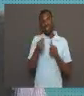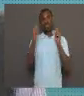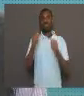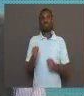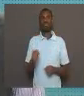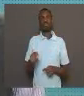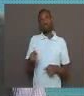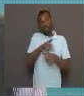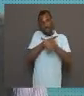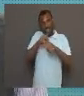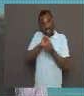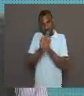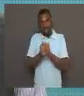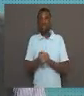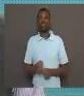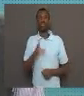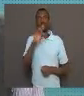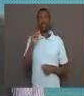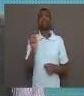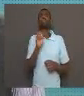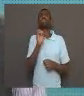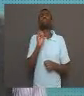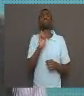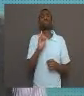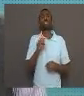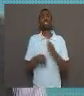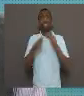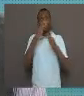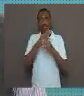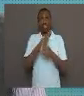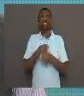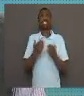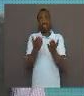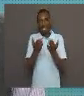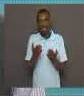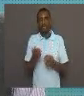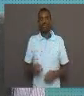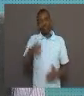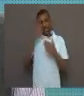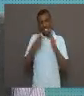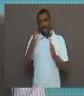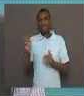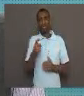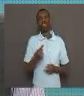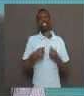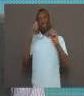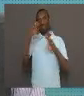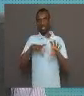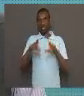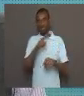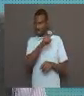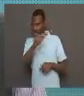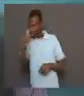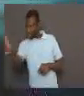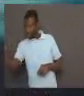reviewed what steps are required to conduct a successful experiment of your own.